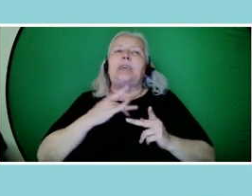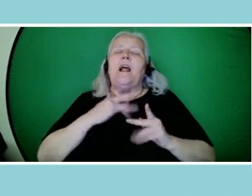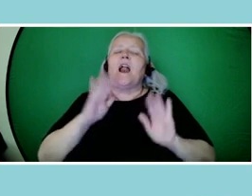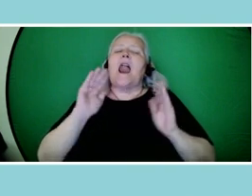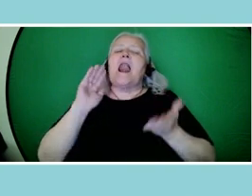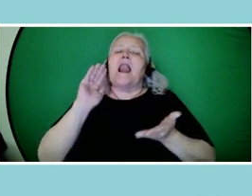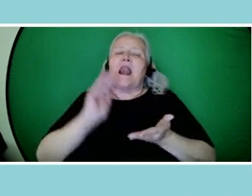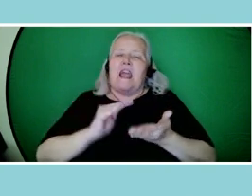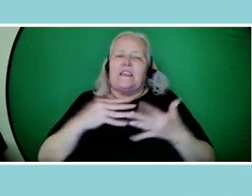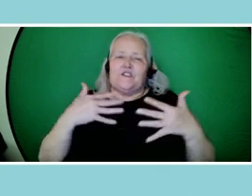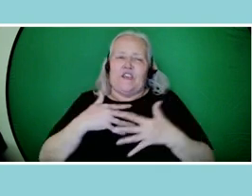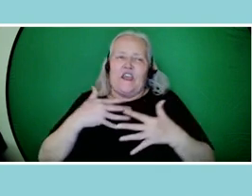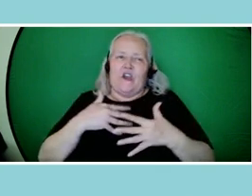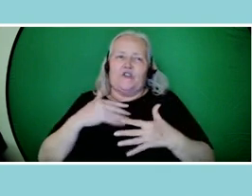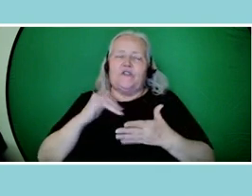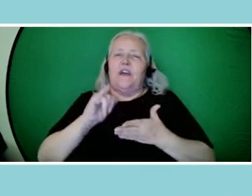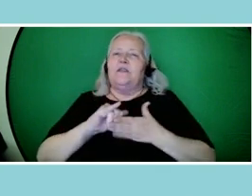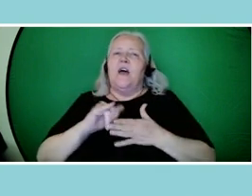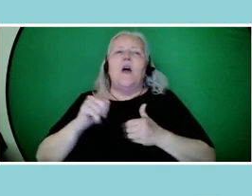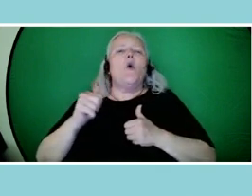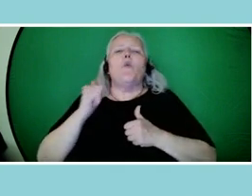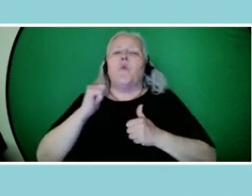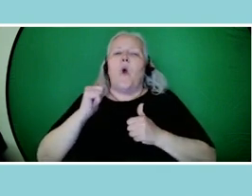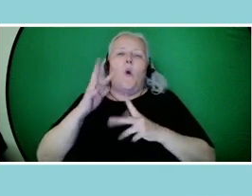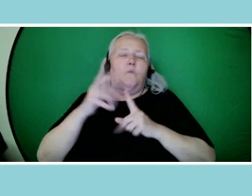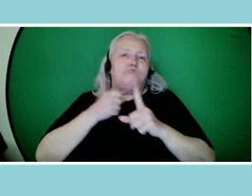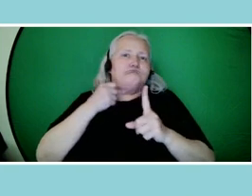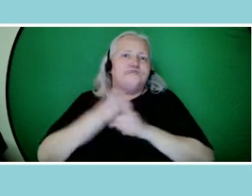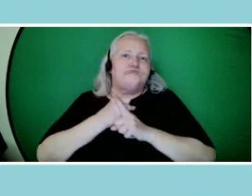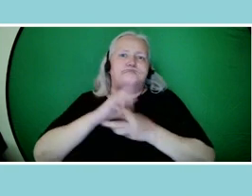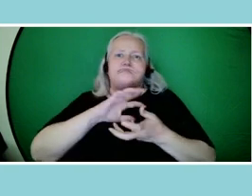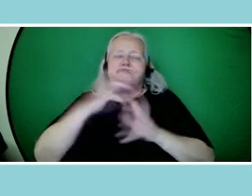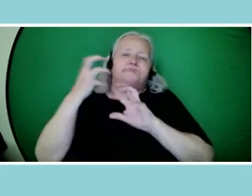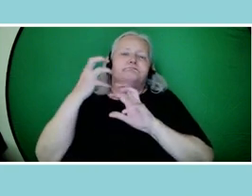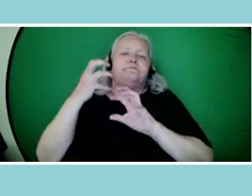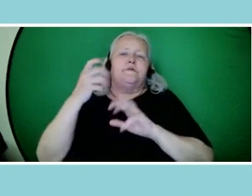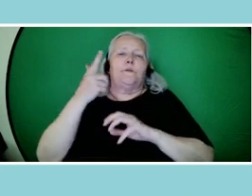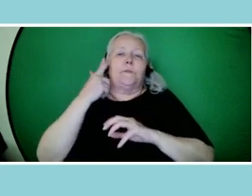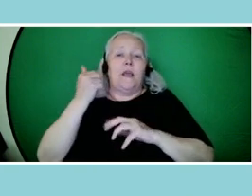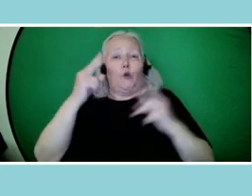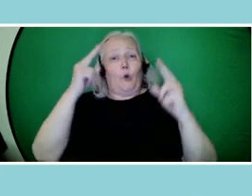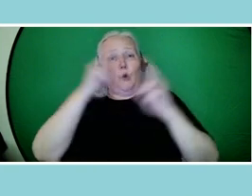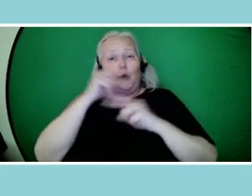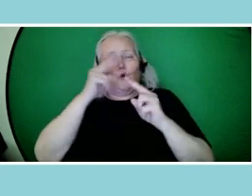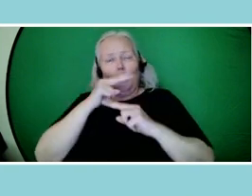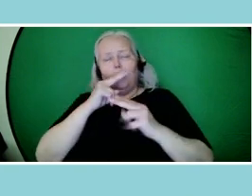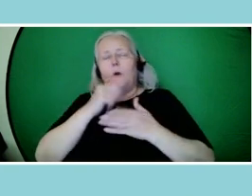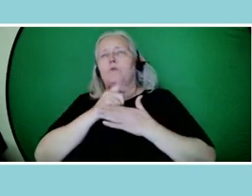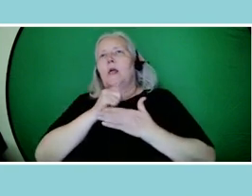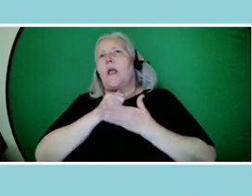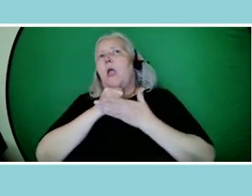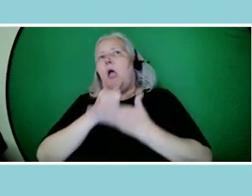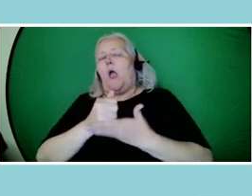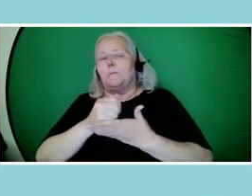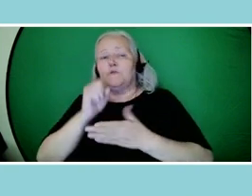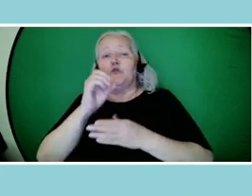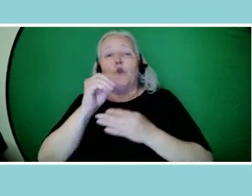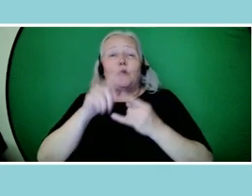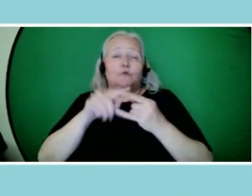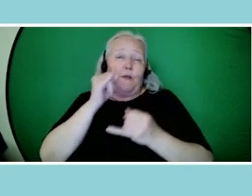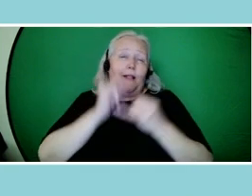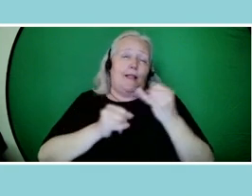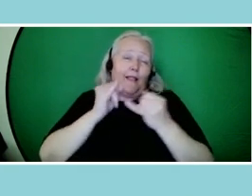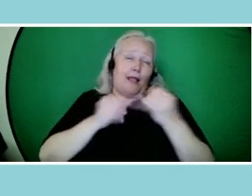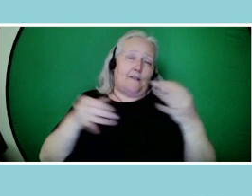a conflict pop off, because humor is really good medicine. And so to close us out, next